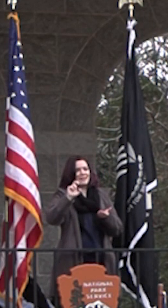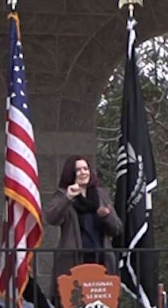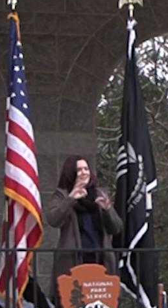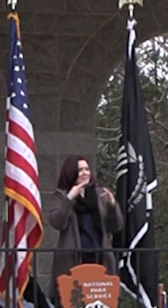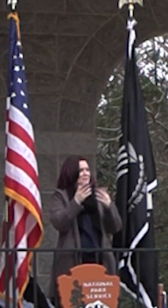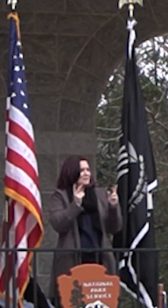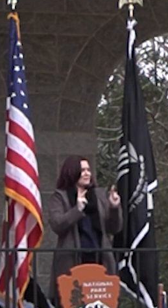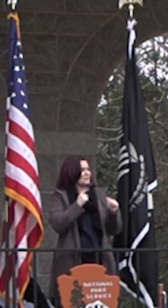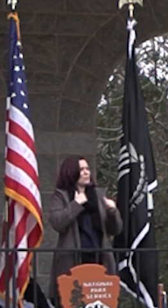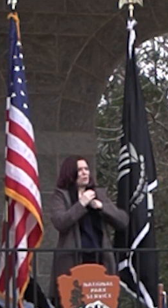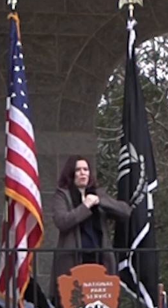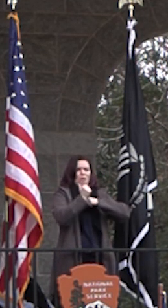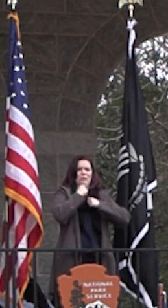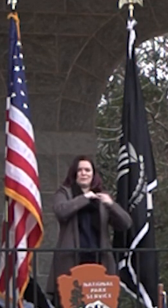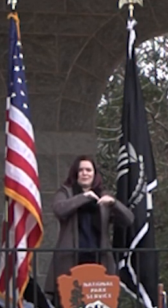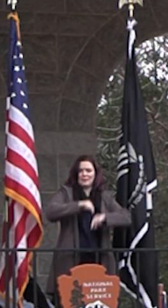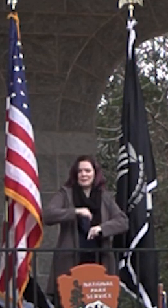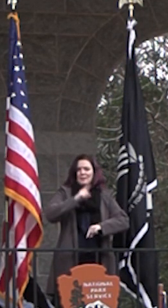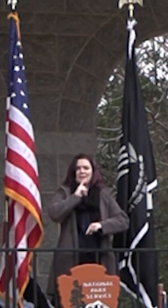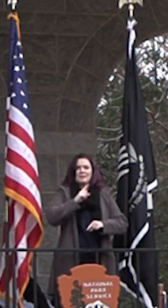of what we're called to do, and that's be patriotic folks.